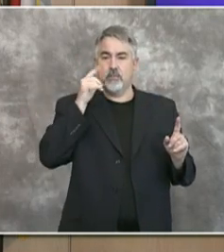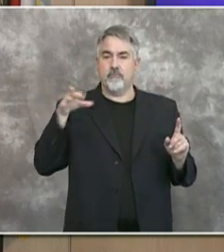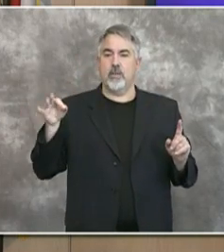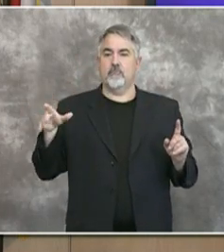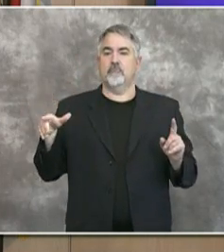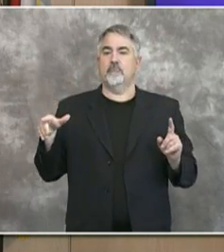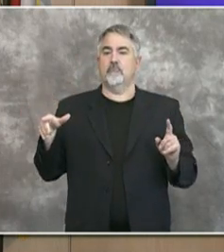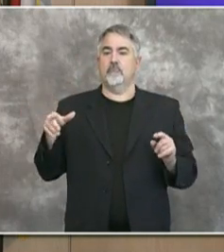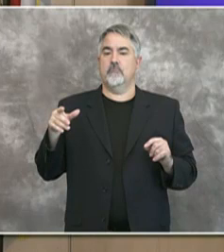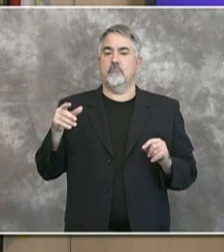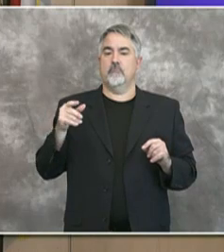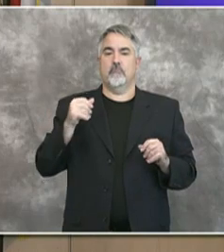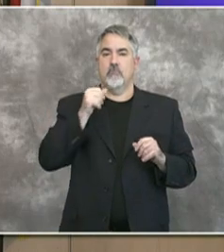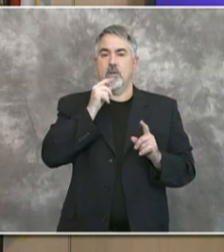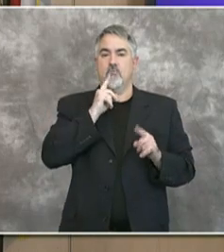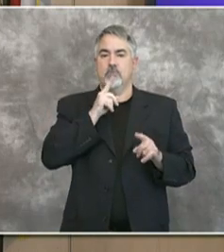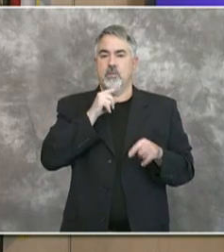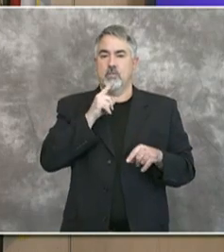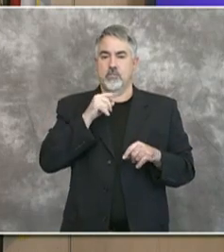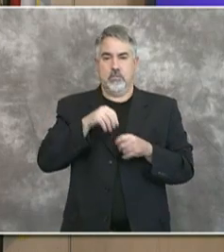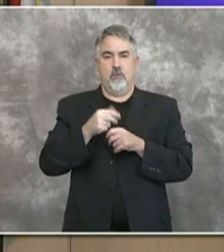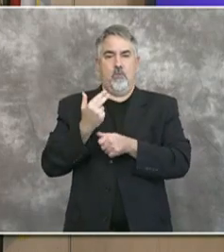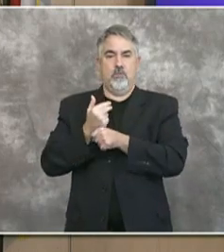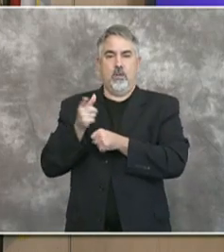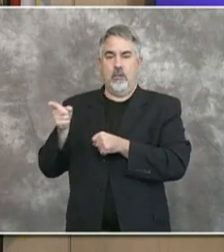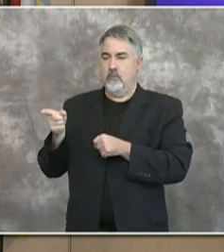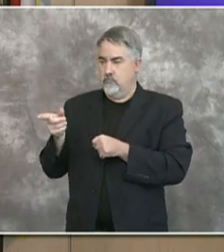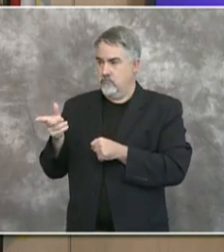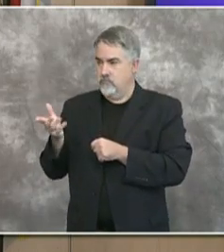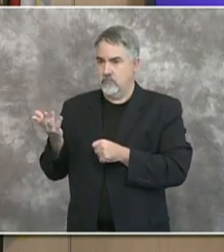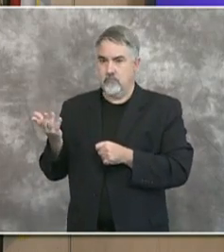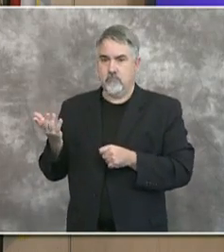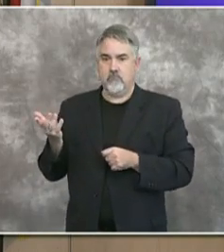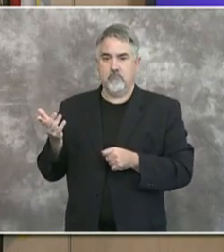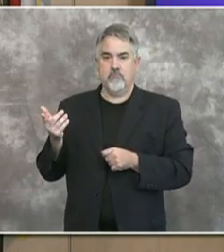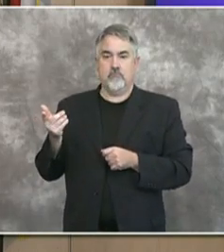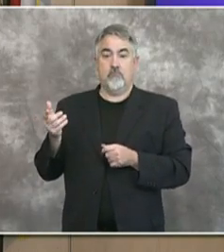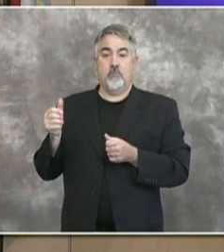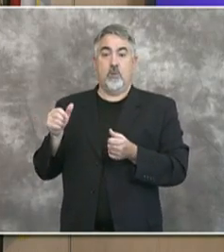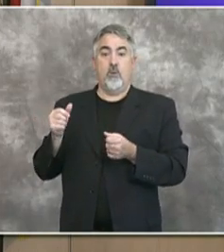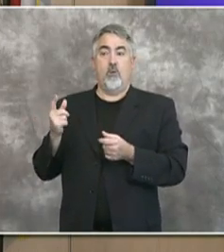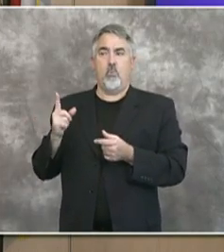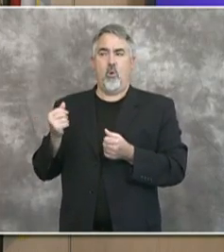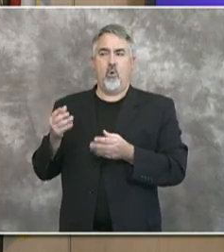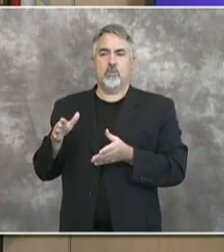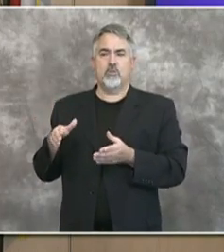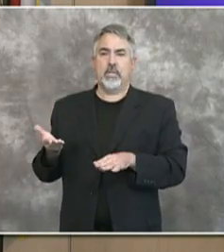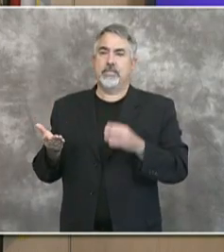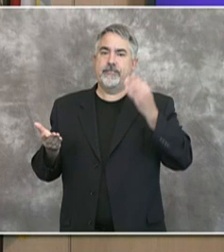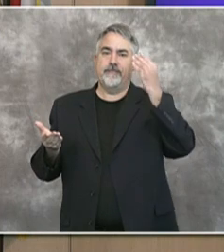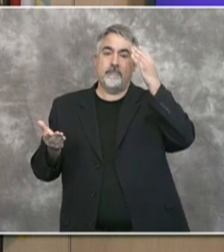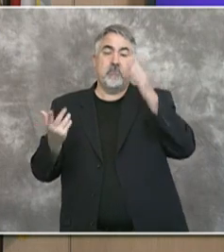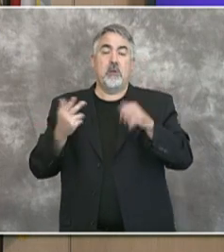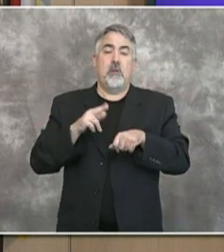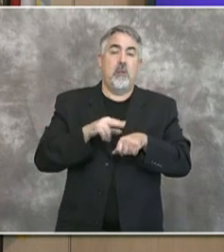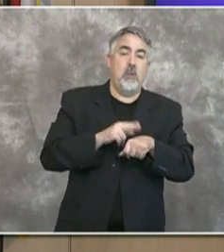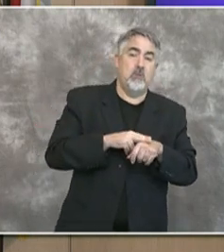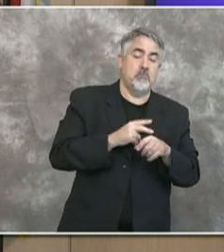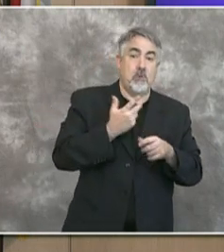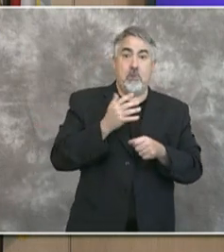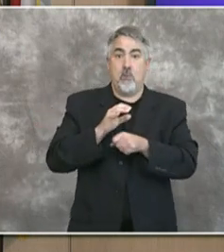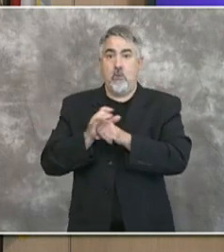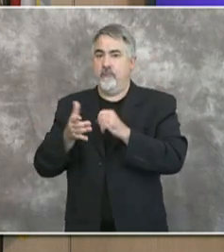unresponsive in their motel room. The cause of the death is undetermined at this point, but there is nothing to indicate foul